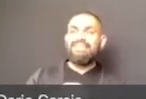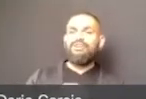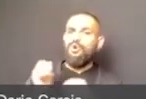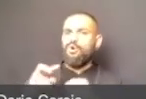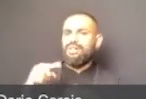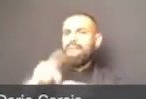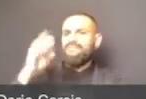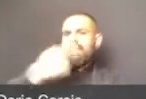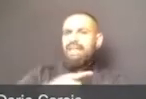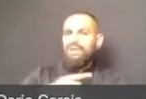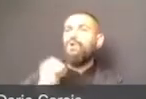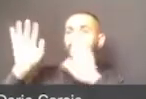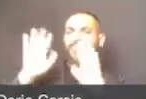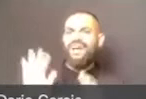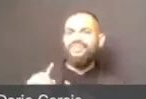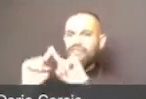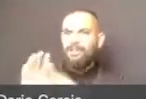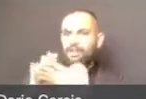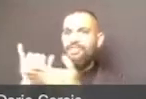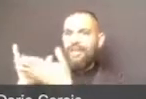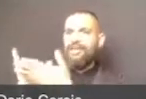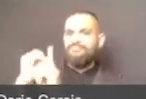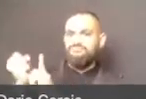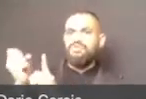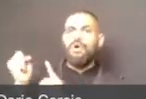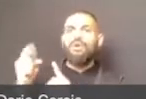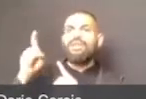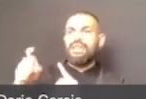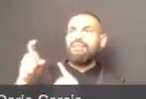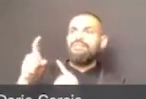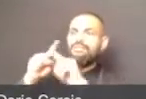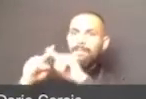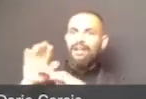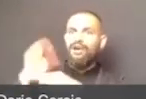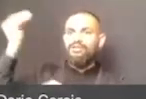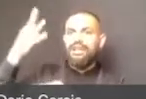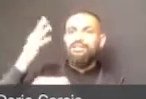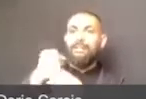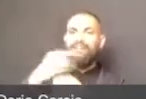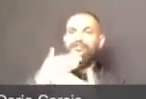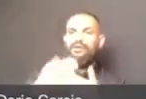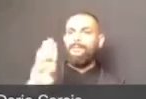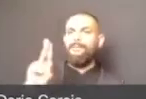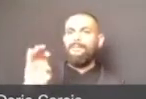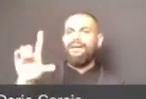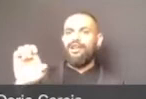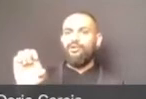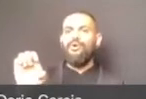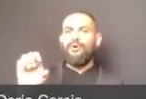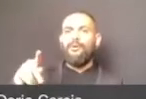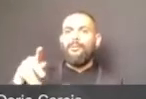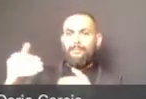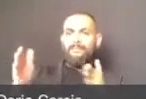weather dependent. You need something to make solar a great bundled package. And that's why we call it the Flex Power